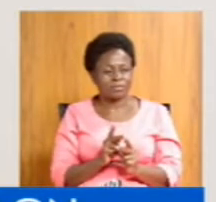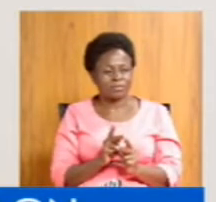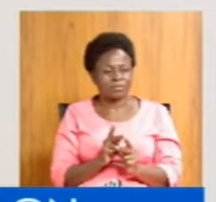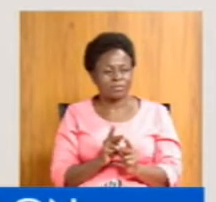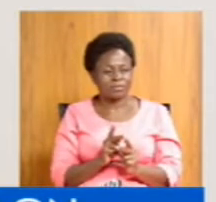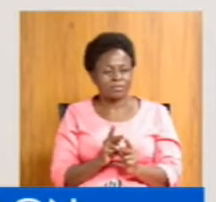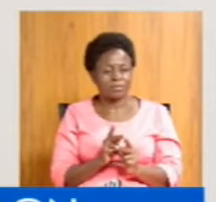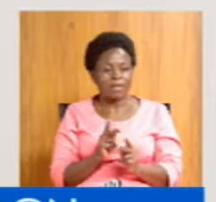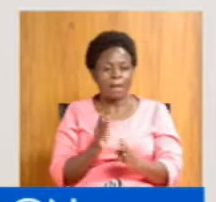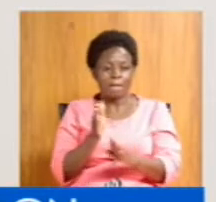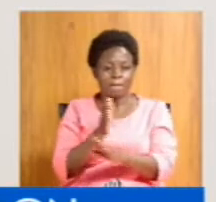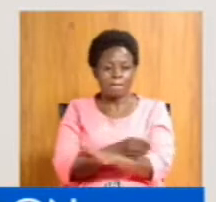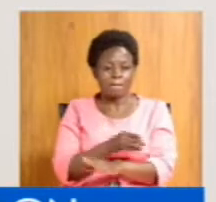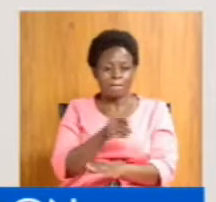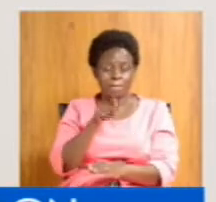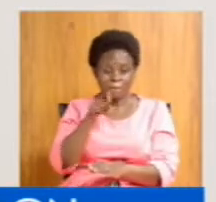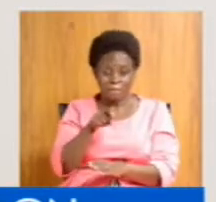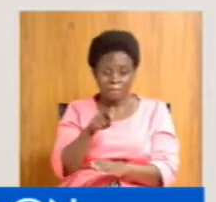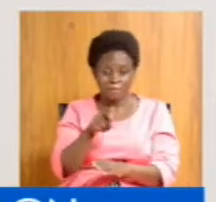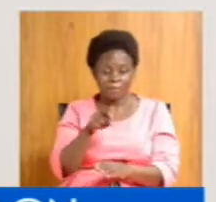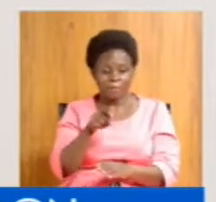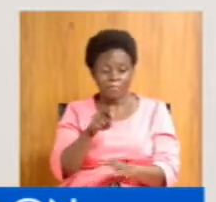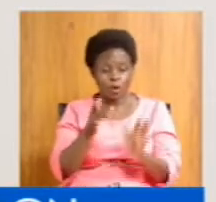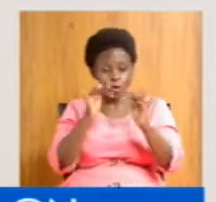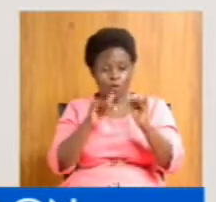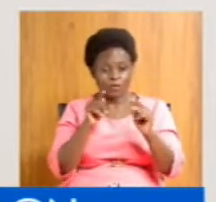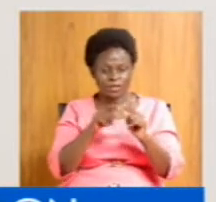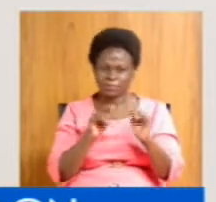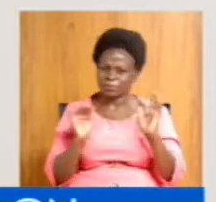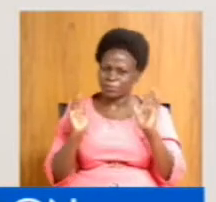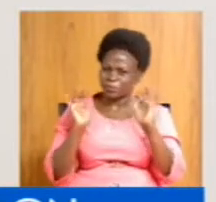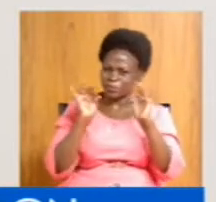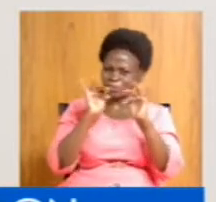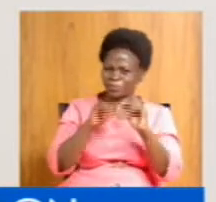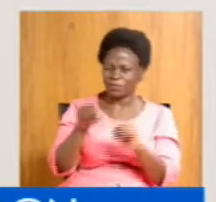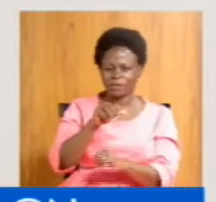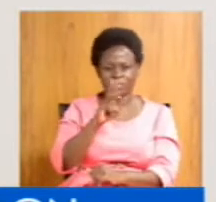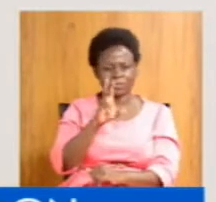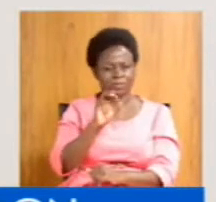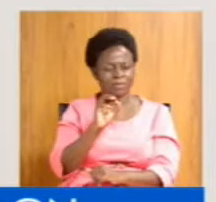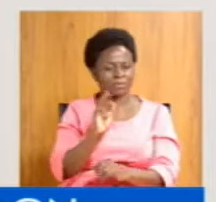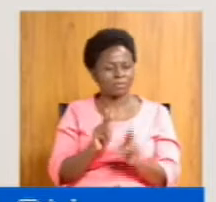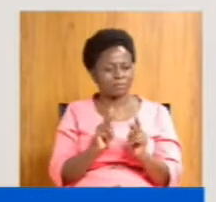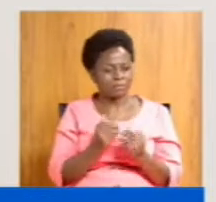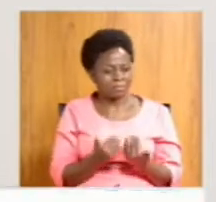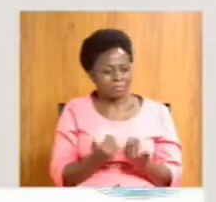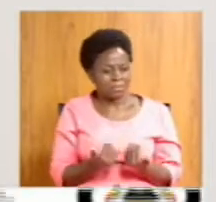Yeah. Before this this gathering could do calling for around 300 people but right now